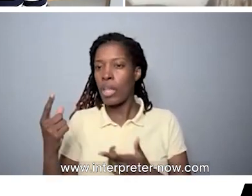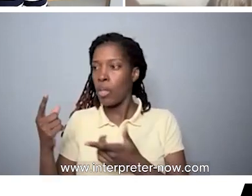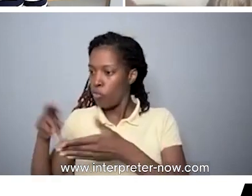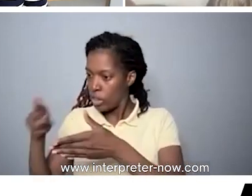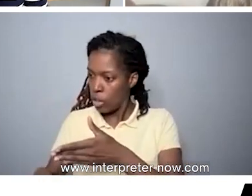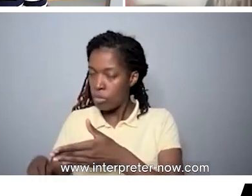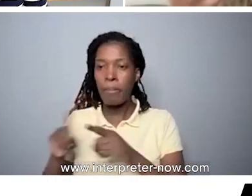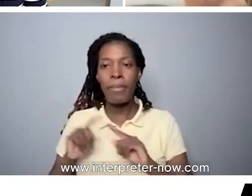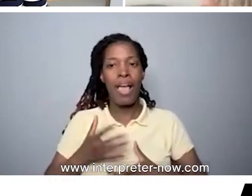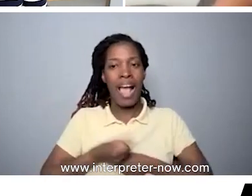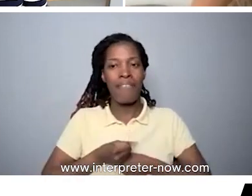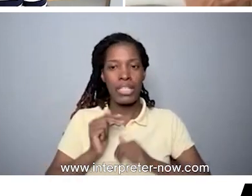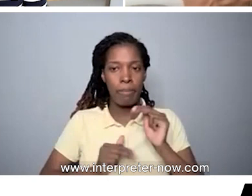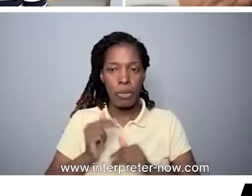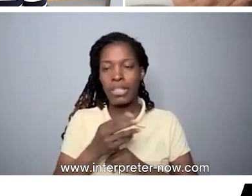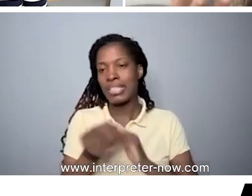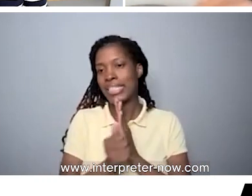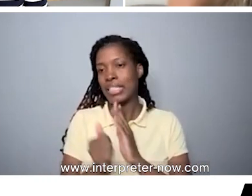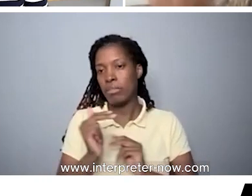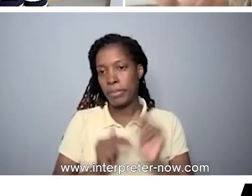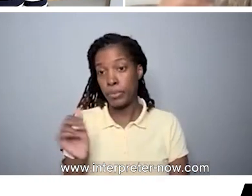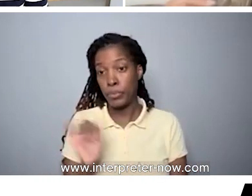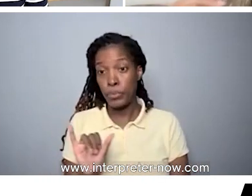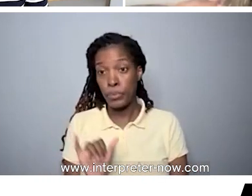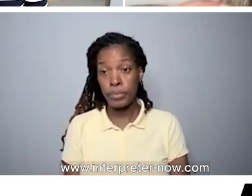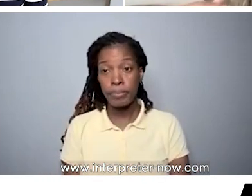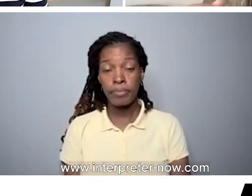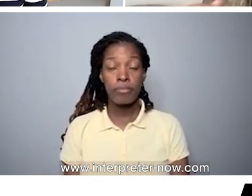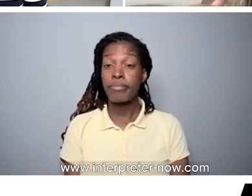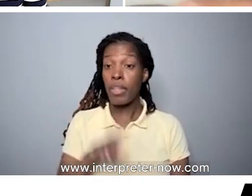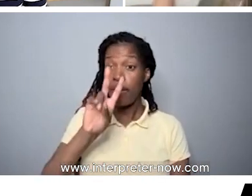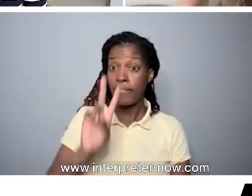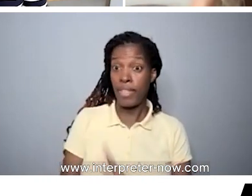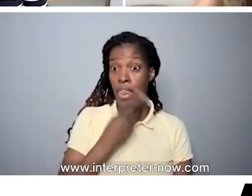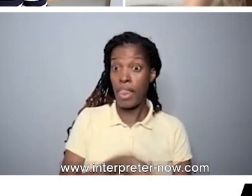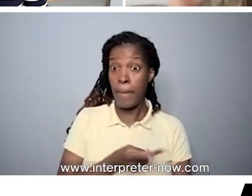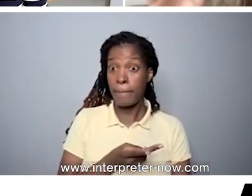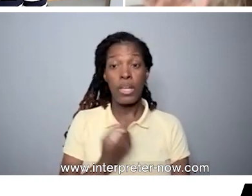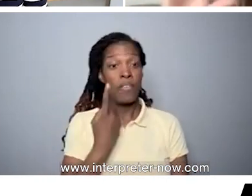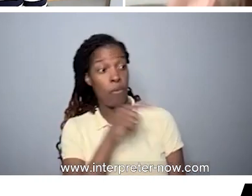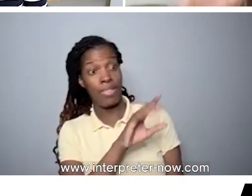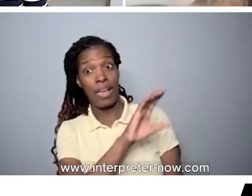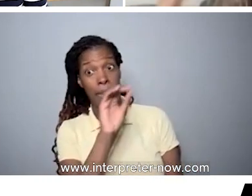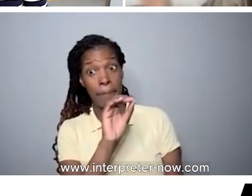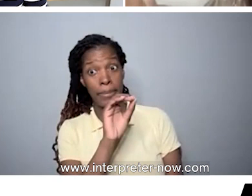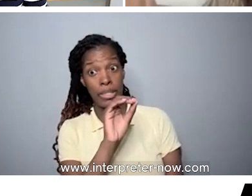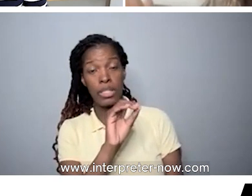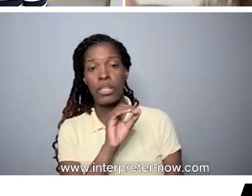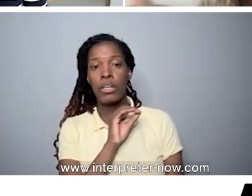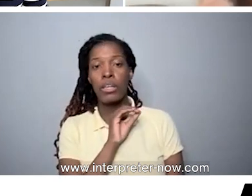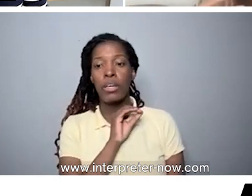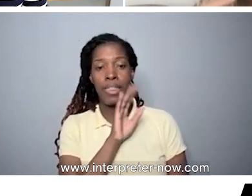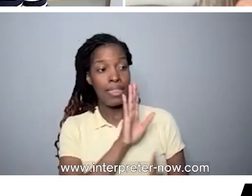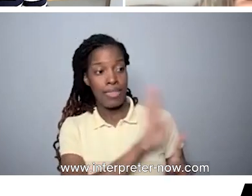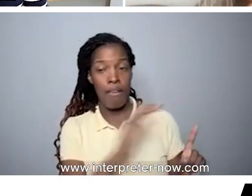necessarily outcome driven, but it's confidence building also and skills building. And then the flip side of it for the